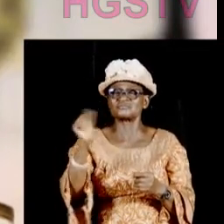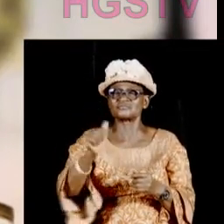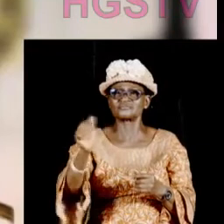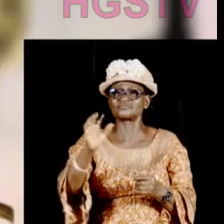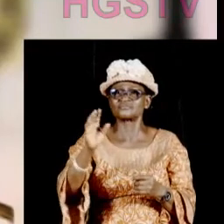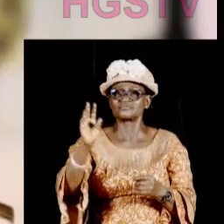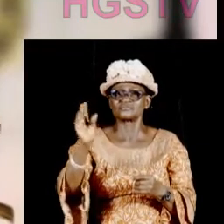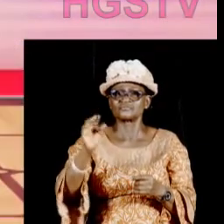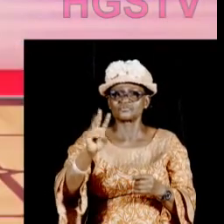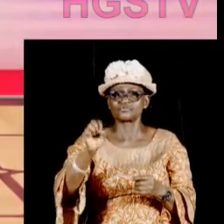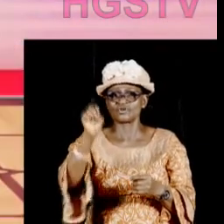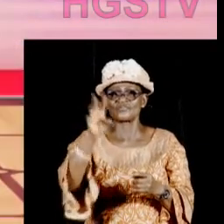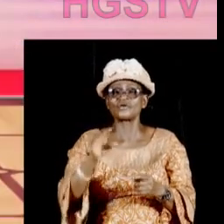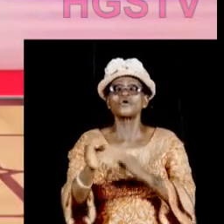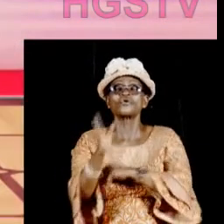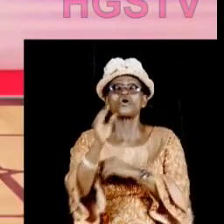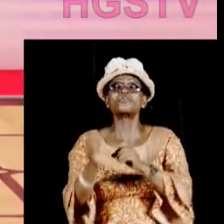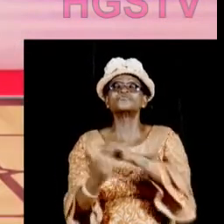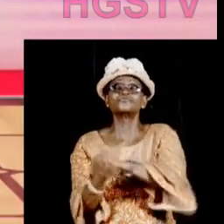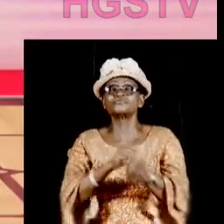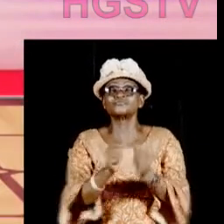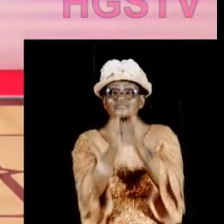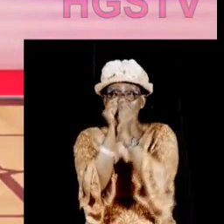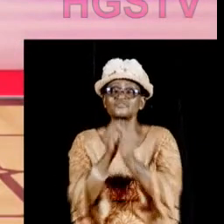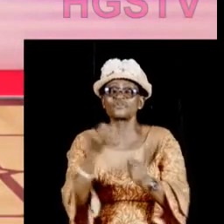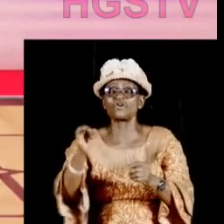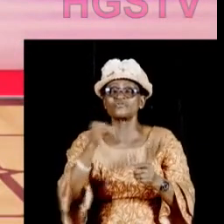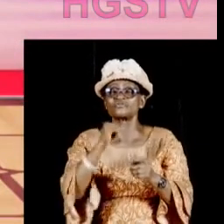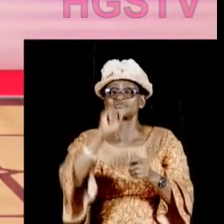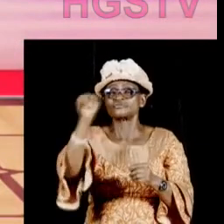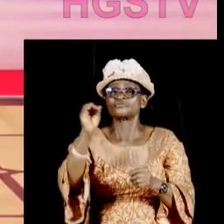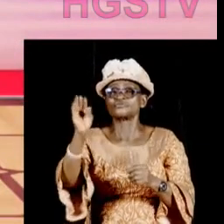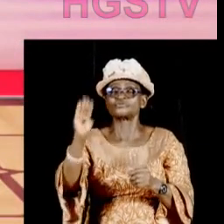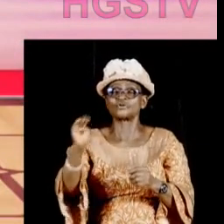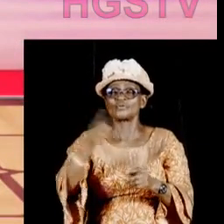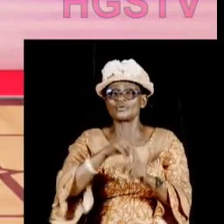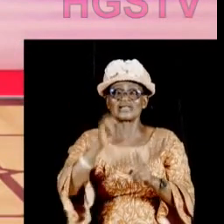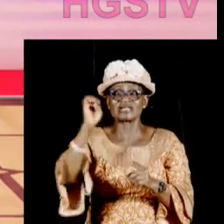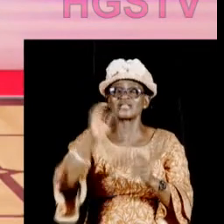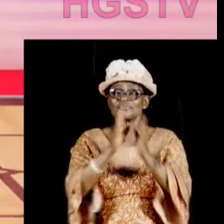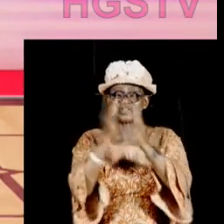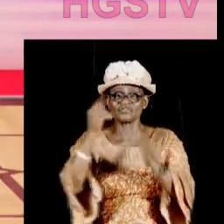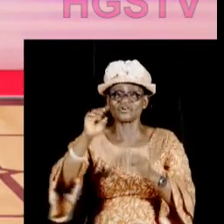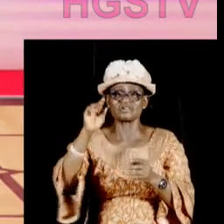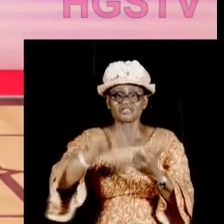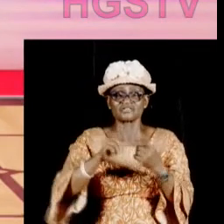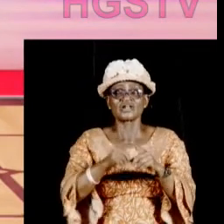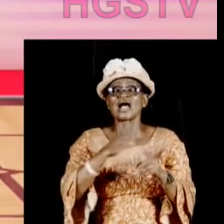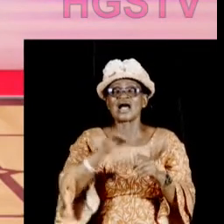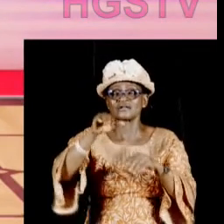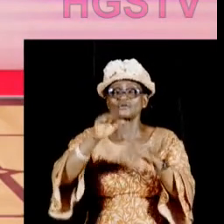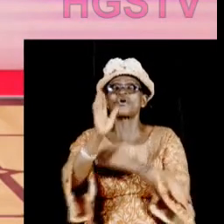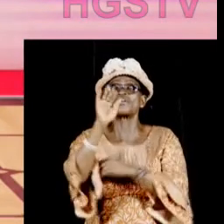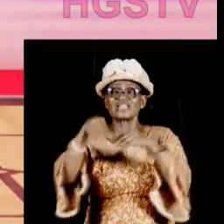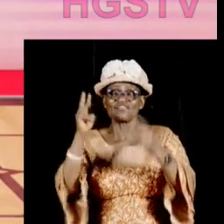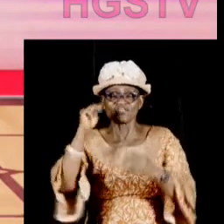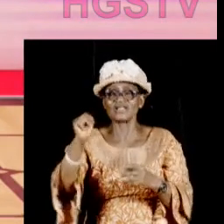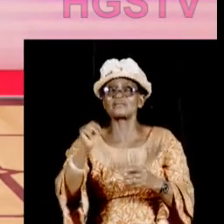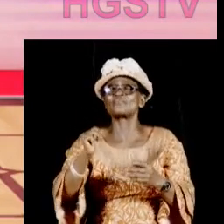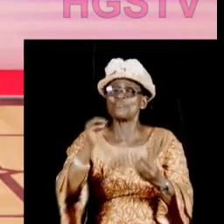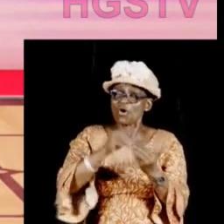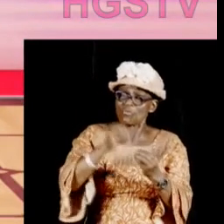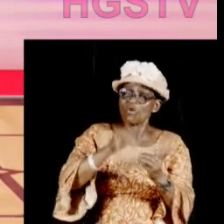Job 42:10-12. And the Lord turned the captivity of Job when he prayed for his friend. Also the Lord gave Job twice as much as he had